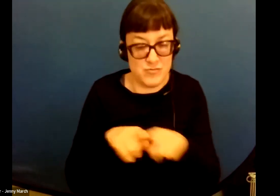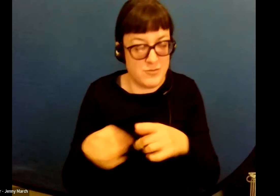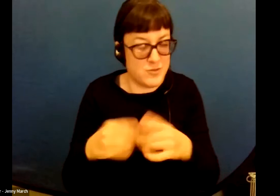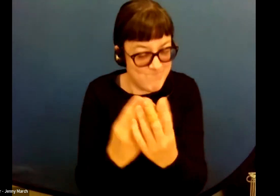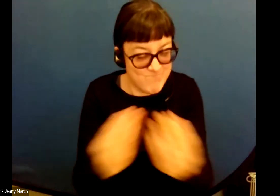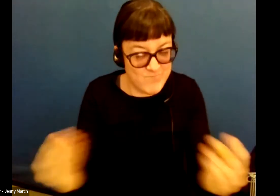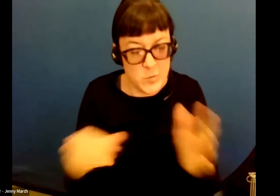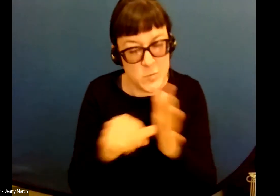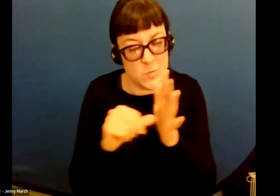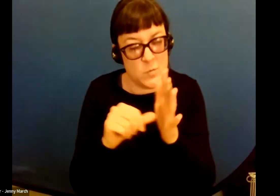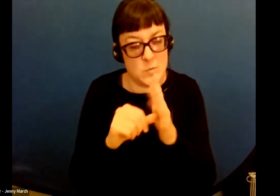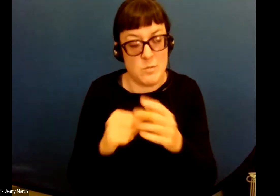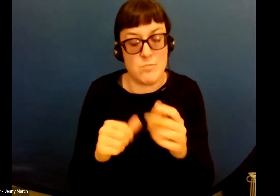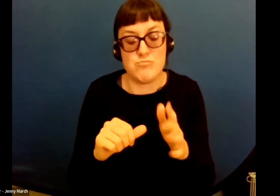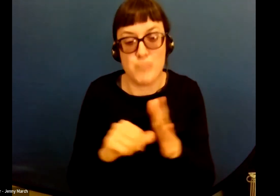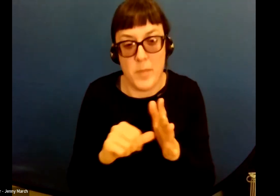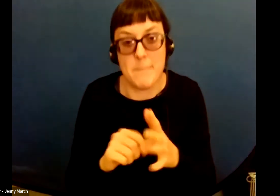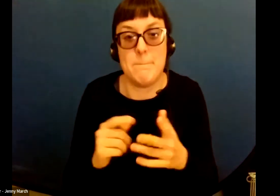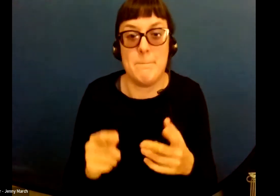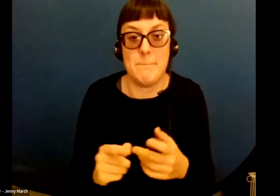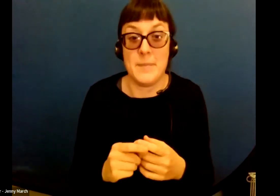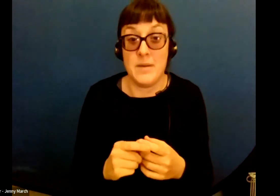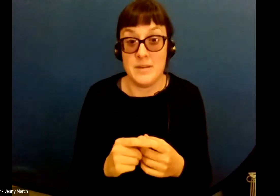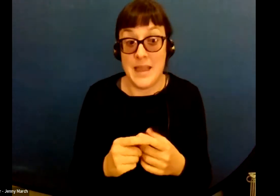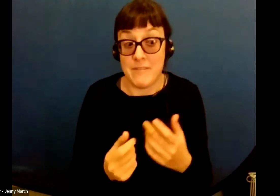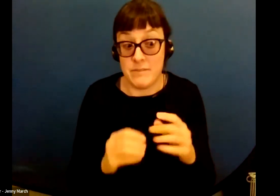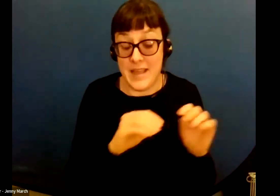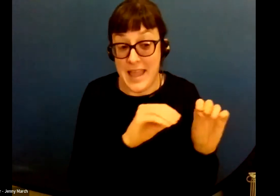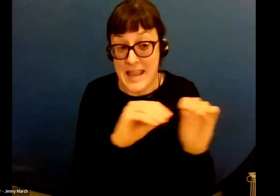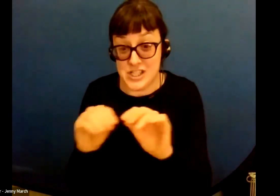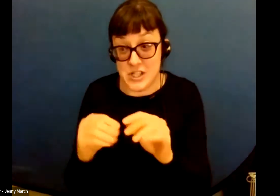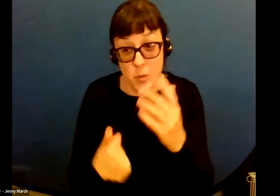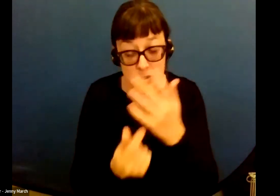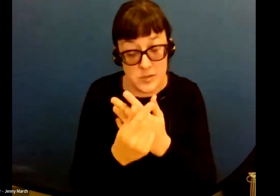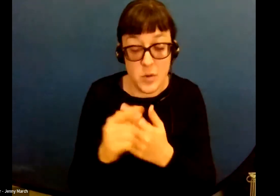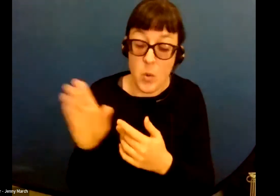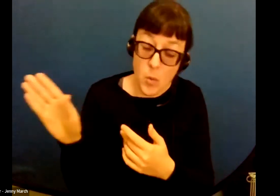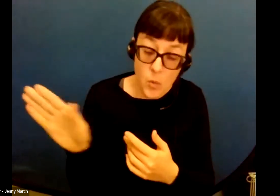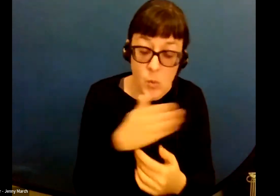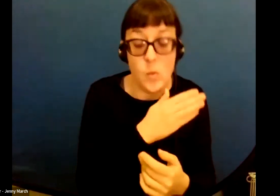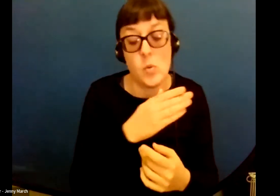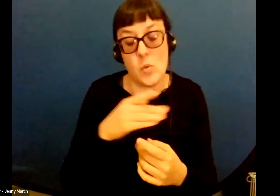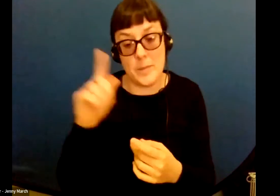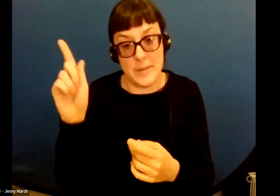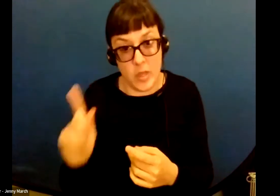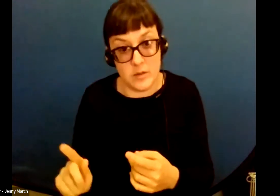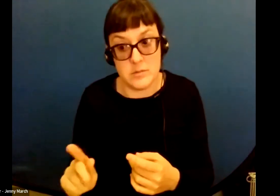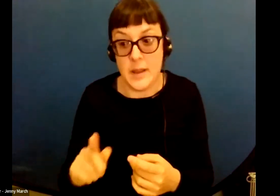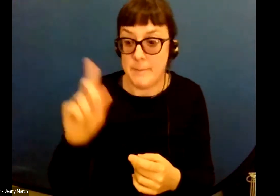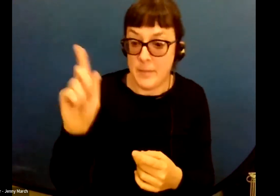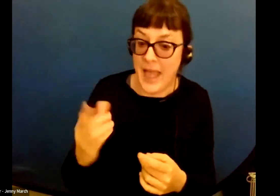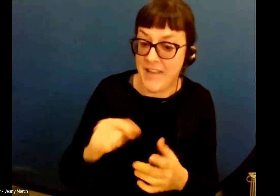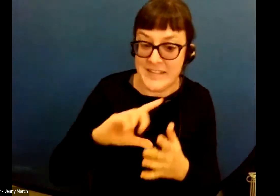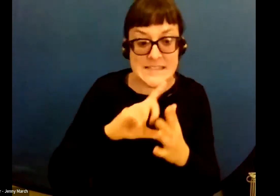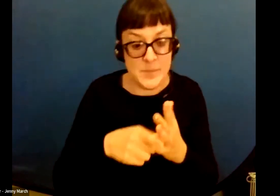problems. When it comes to getting educational opportunities to all of society, those with disabilities